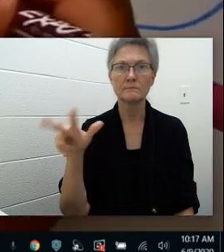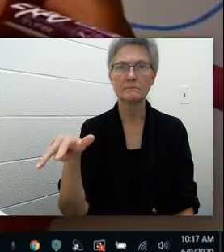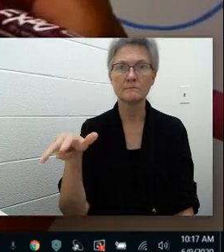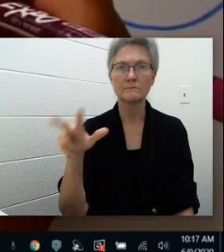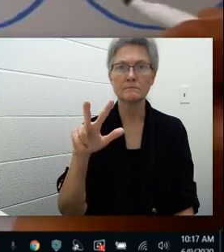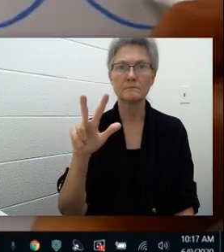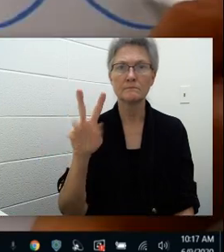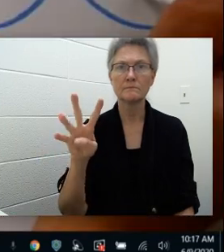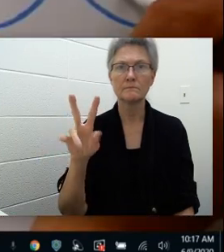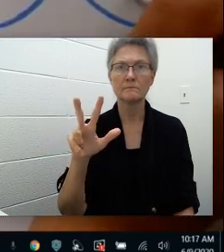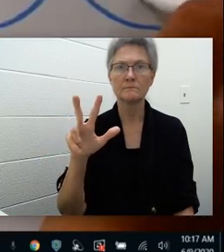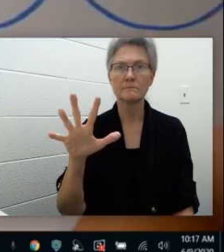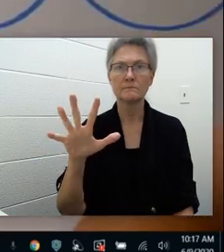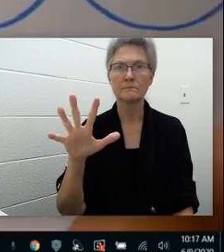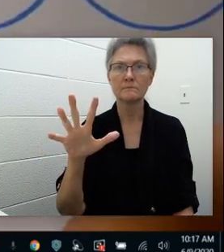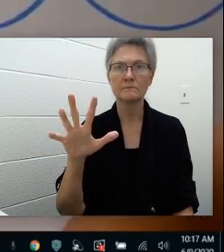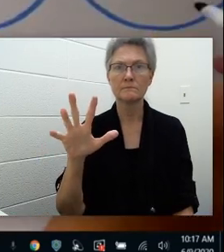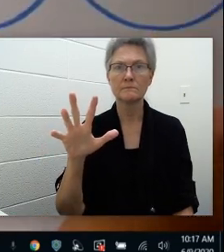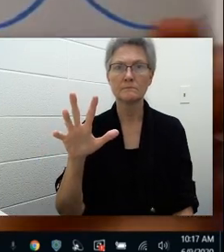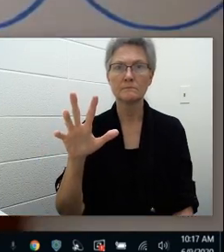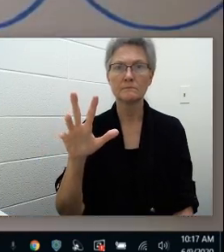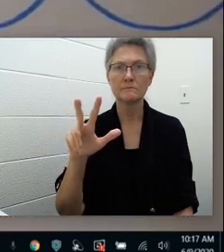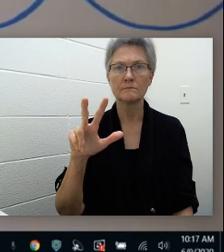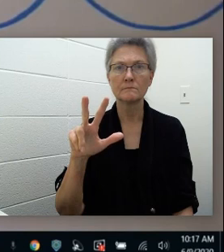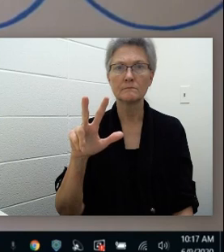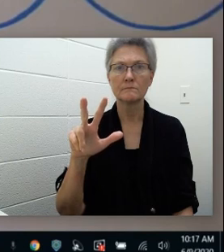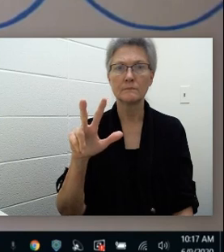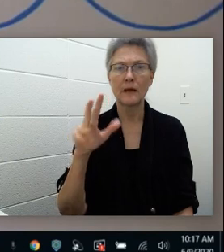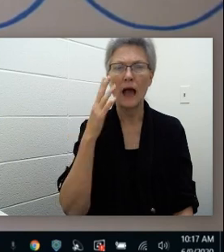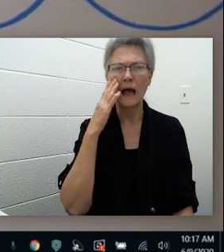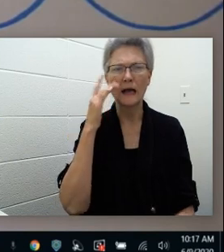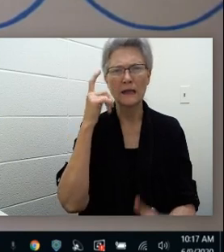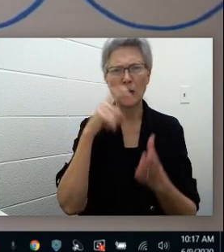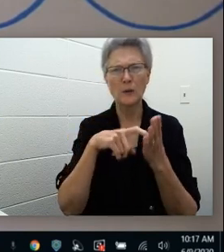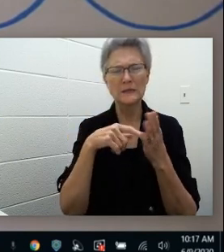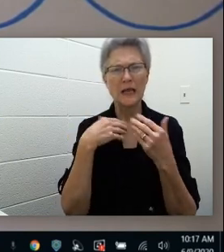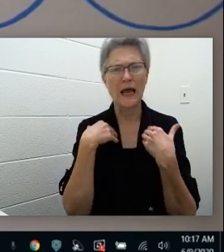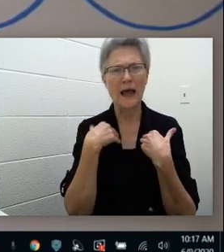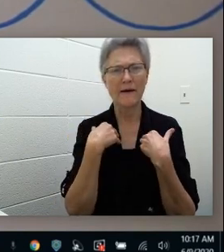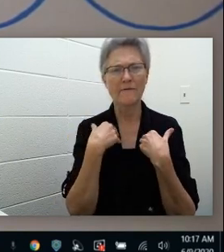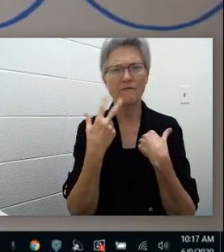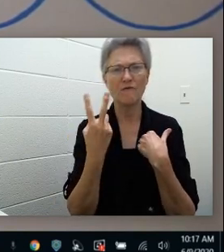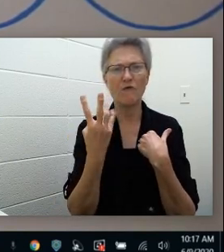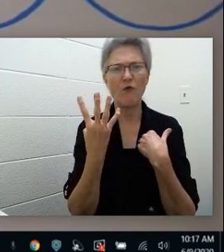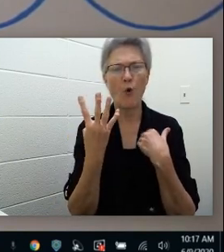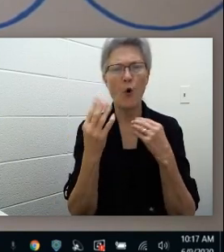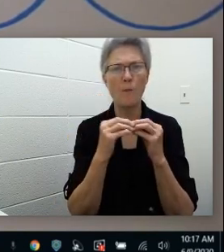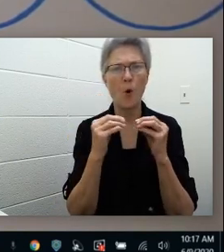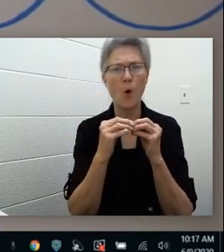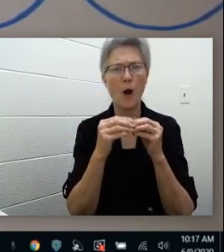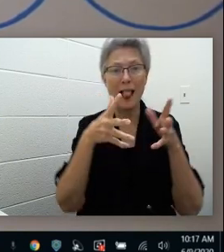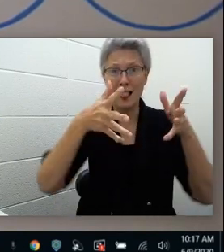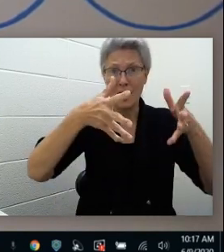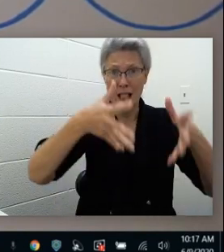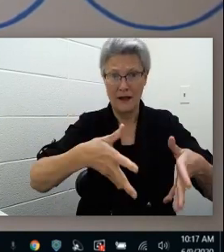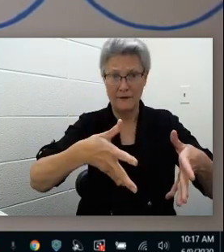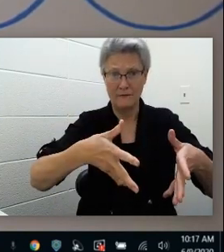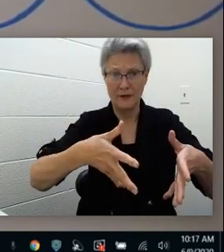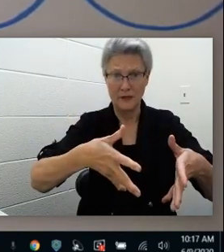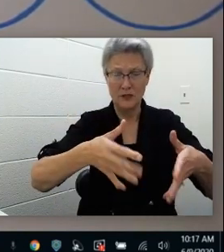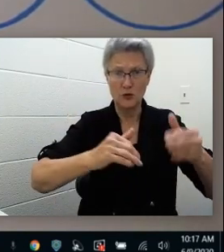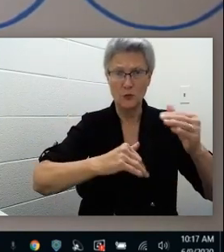33, 34, 35. And I notice that I have 4 more left to get to